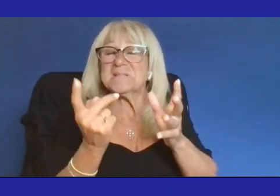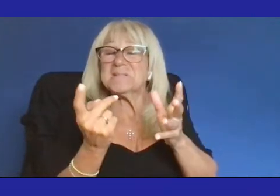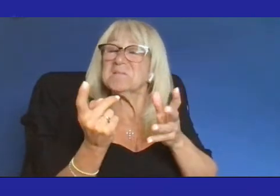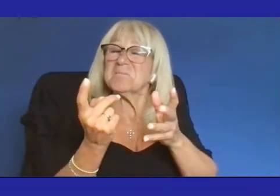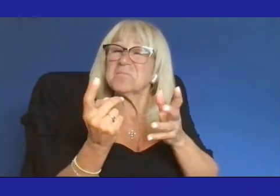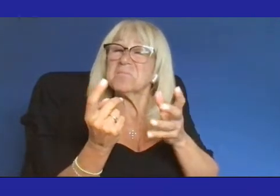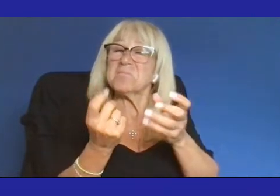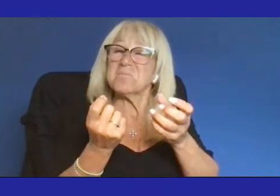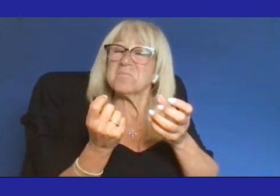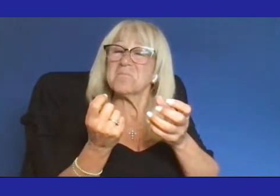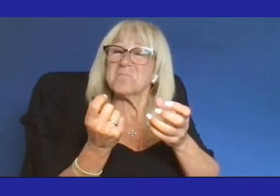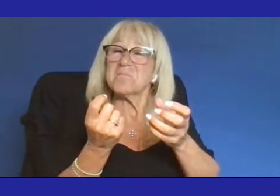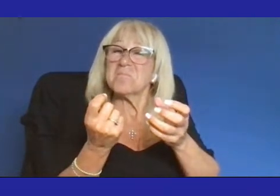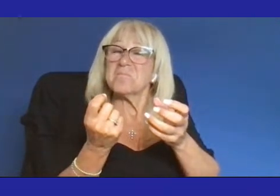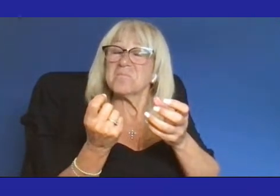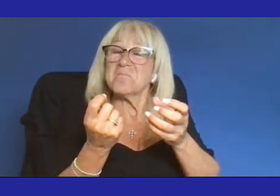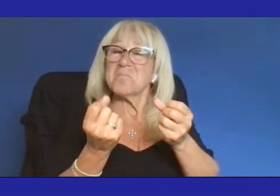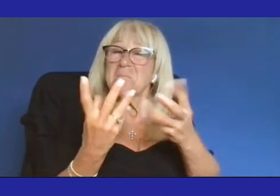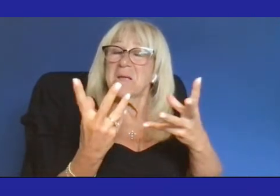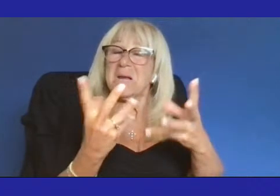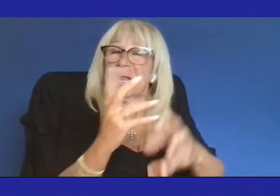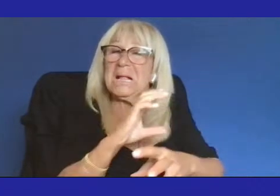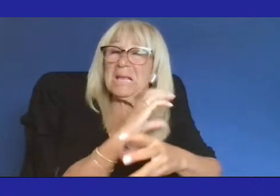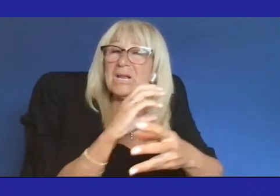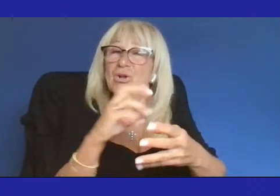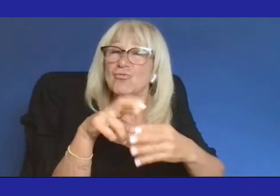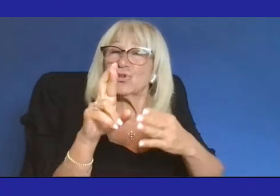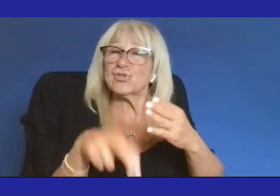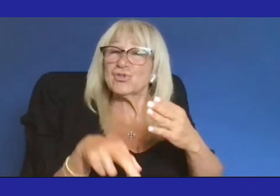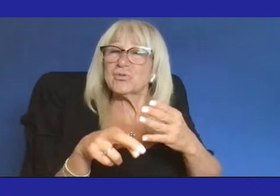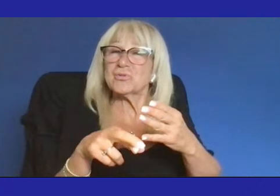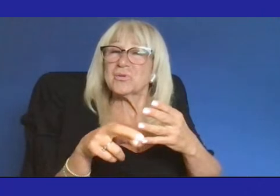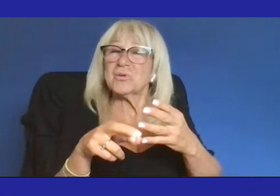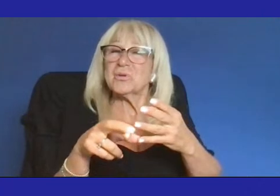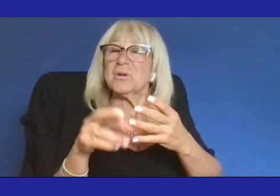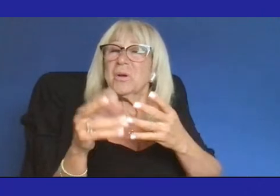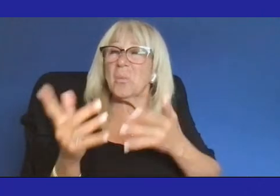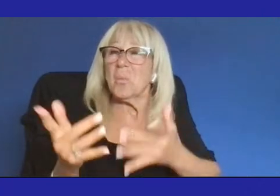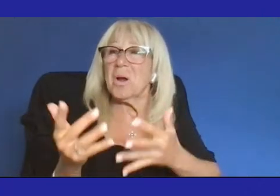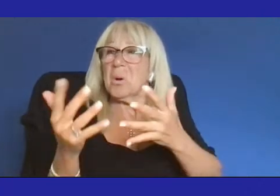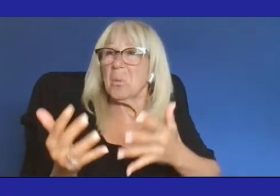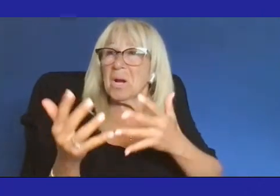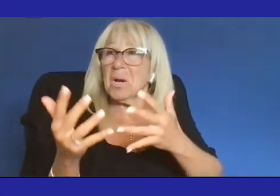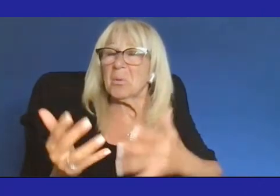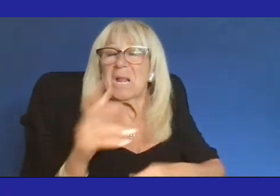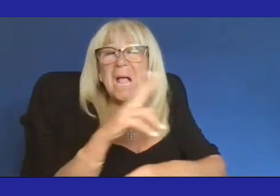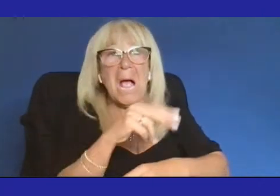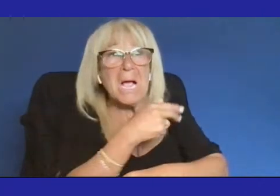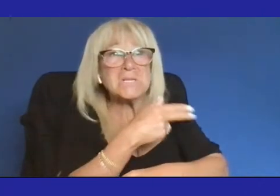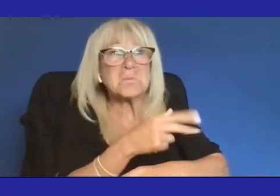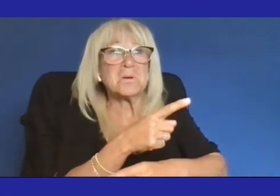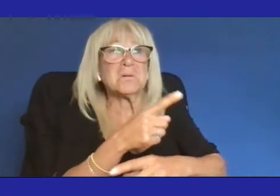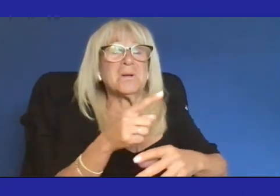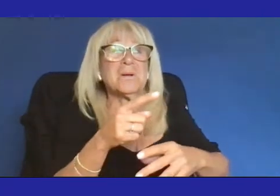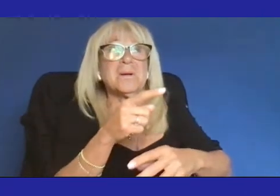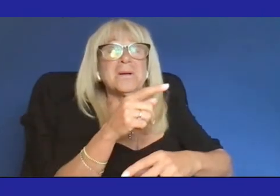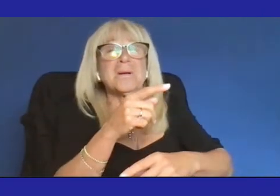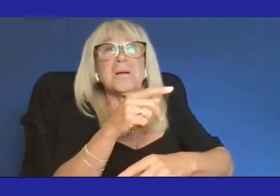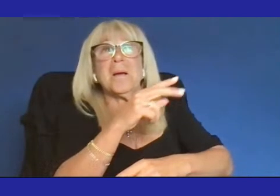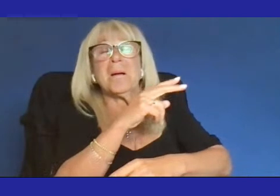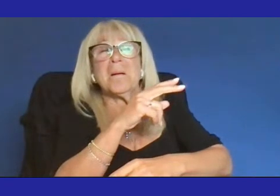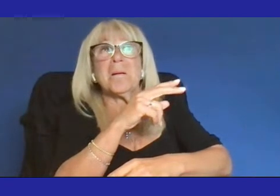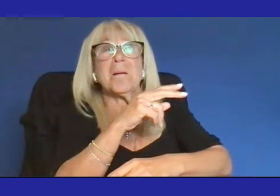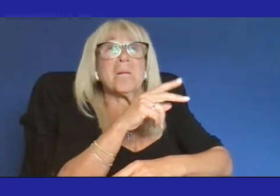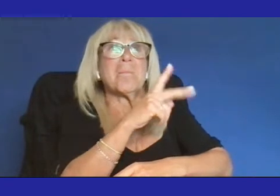we feel are related to just the long turnaround time, like hospitalizations, patient developing sepsis, or